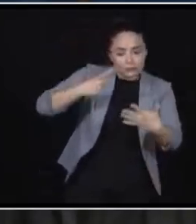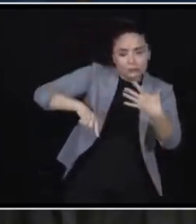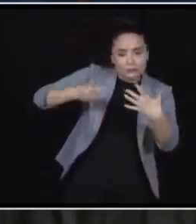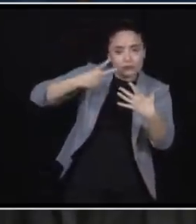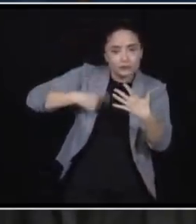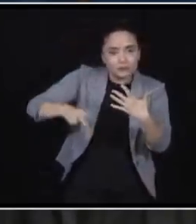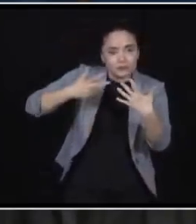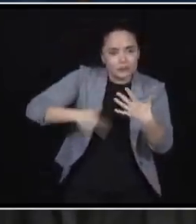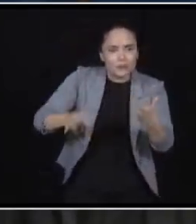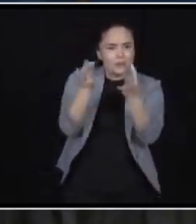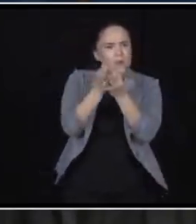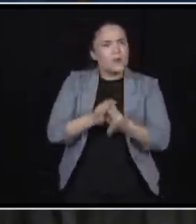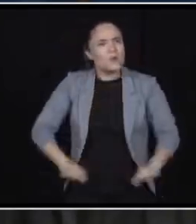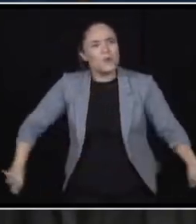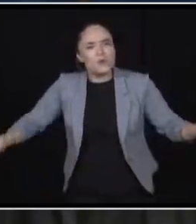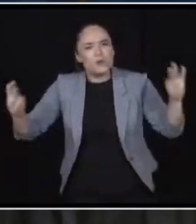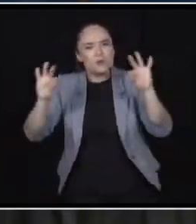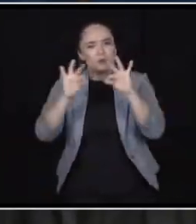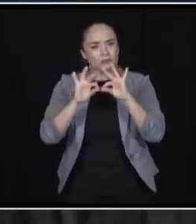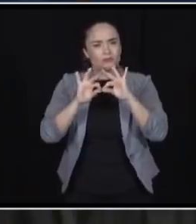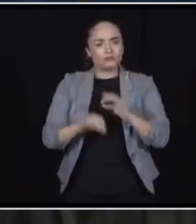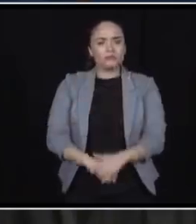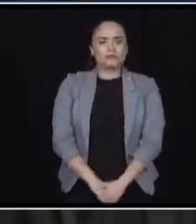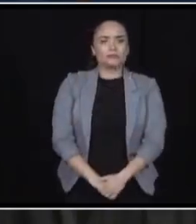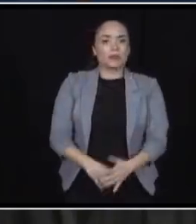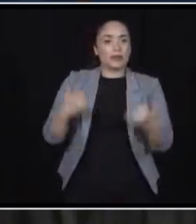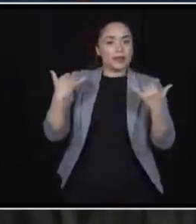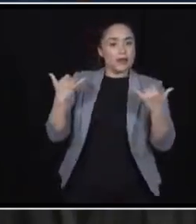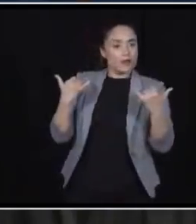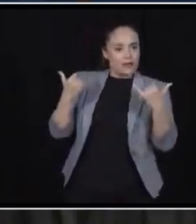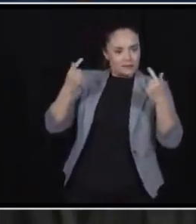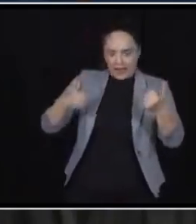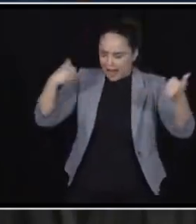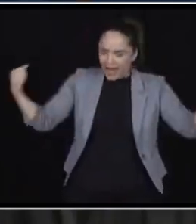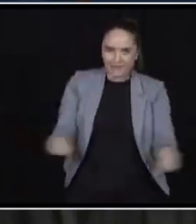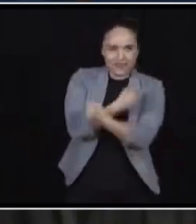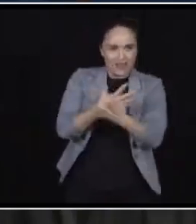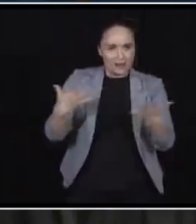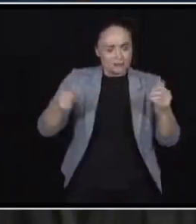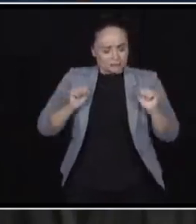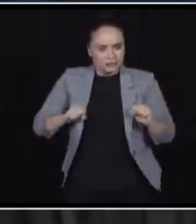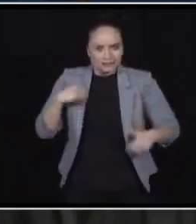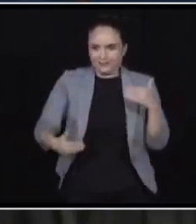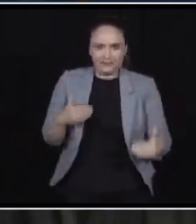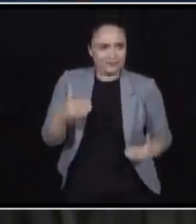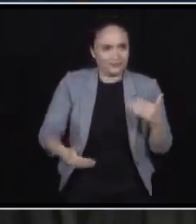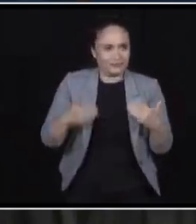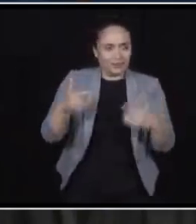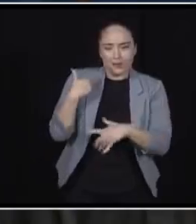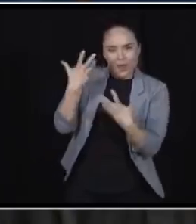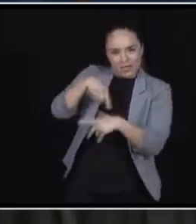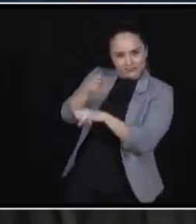everything possible to get ahead of these variants. And unfortunately, that means looking at our schools. I